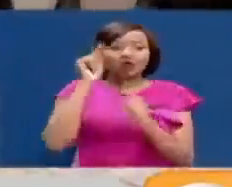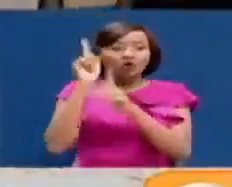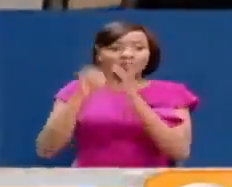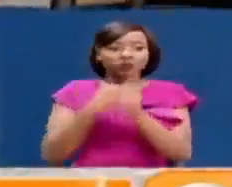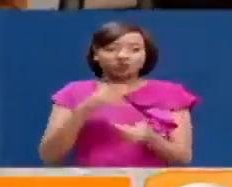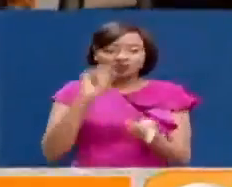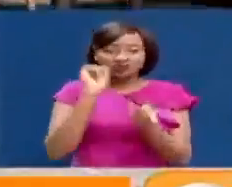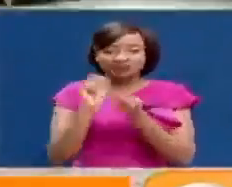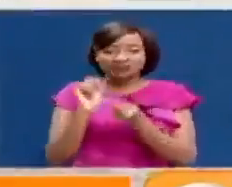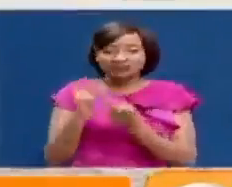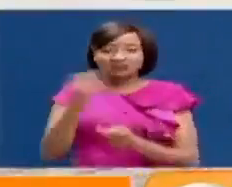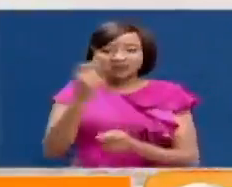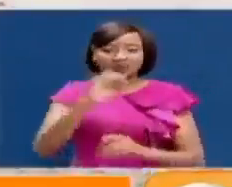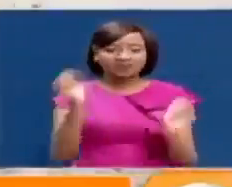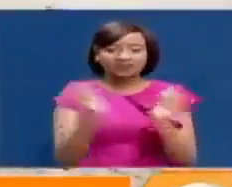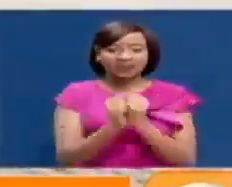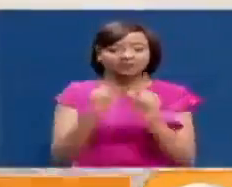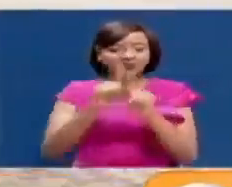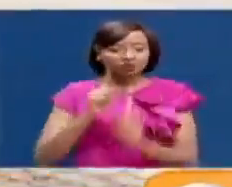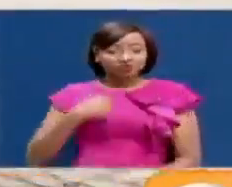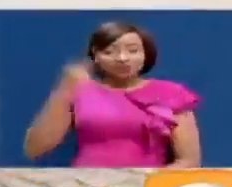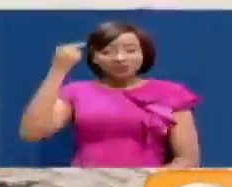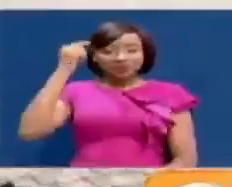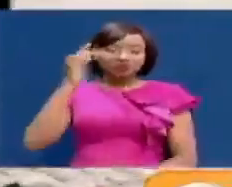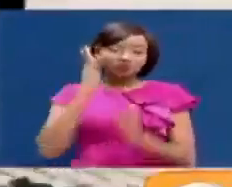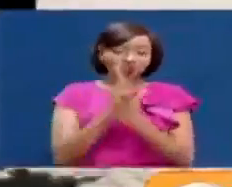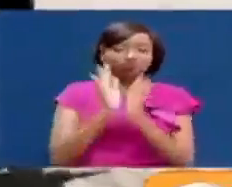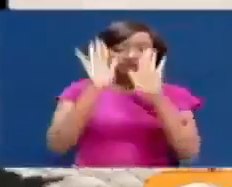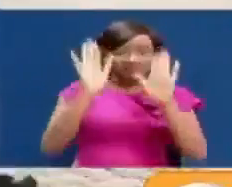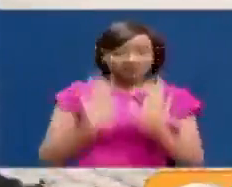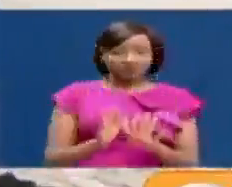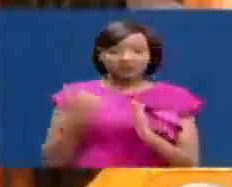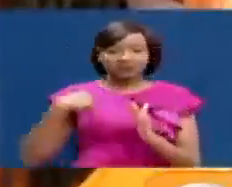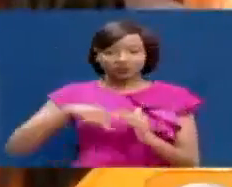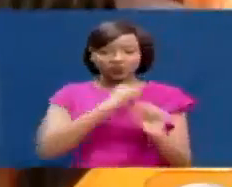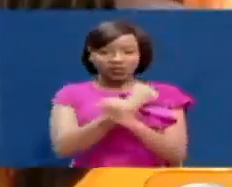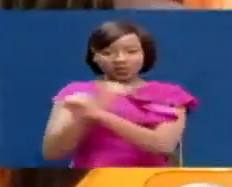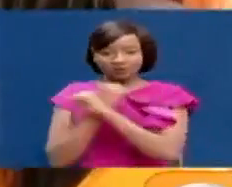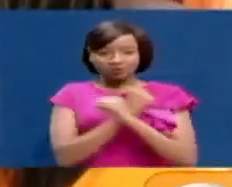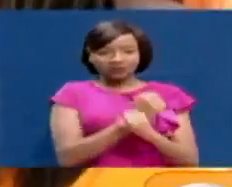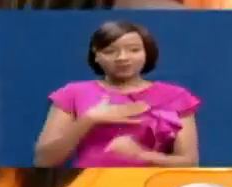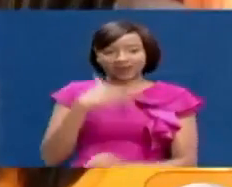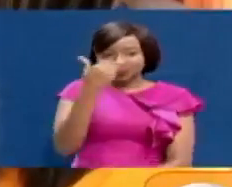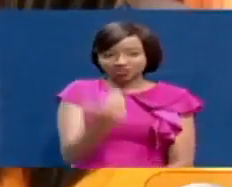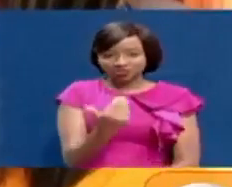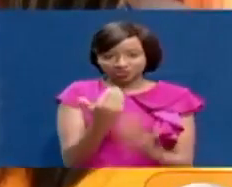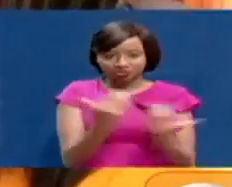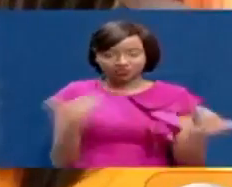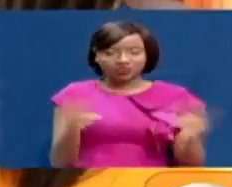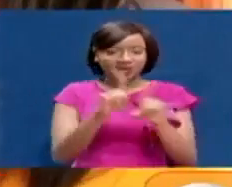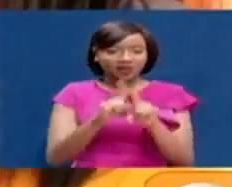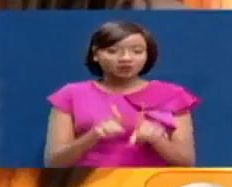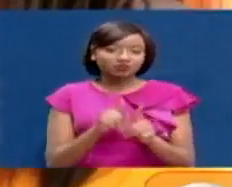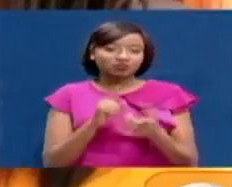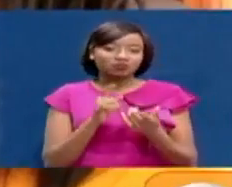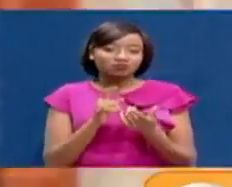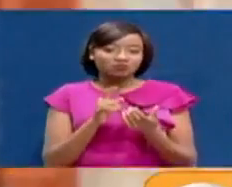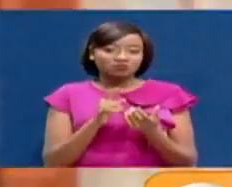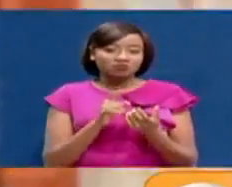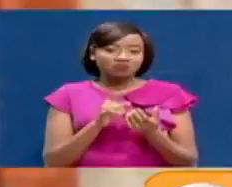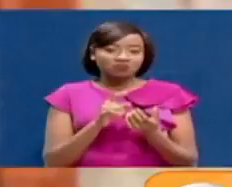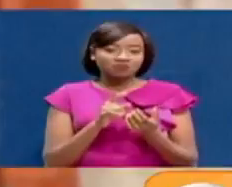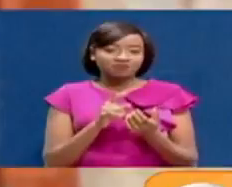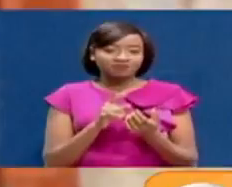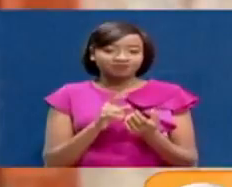because I thought it's very important to protect our children. Even if it's not from COVID, we also protect them from the other preventable